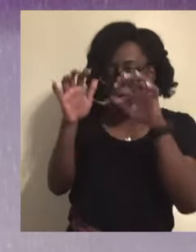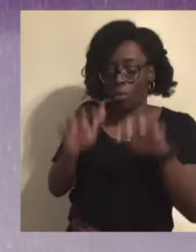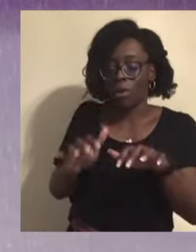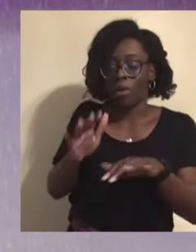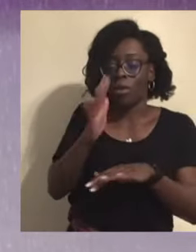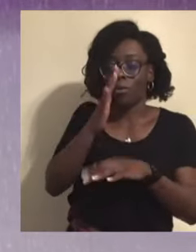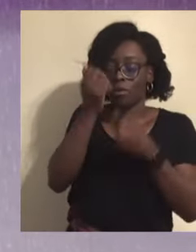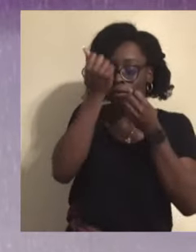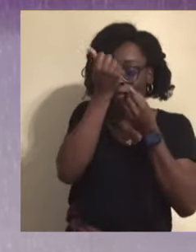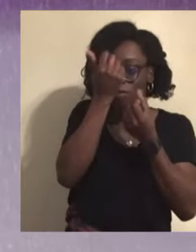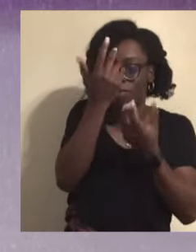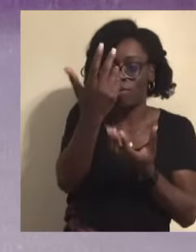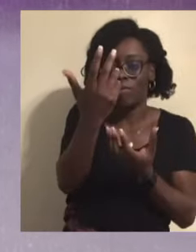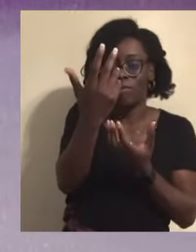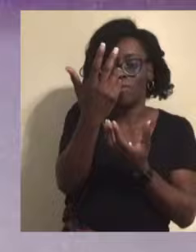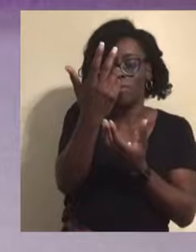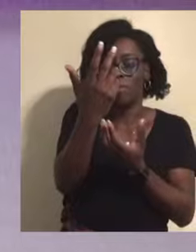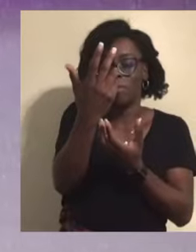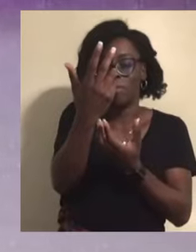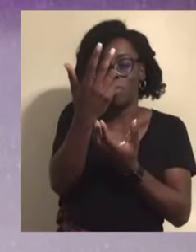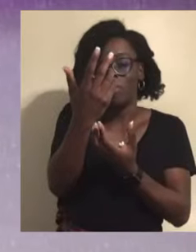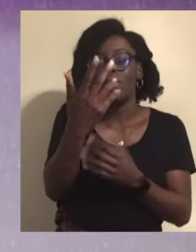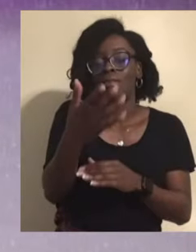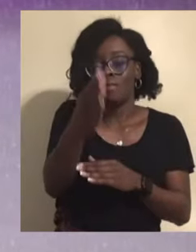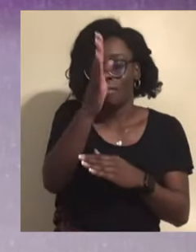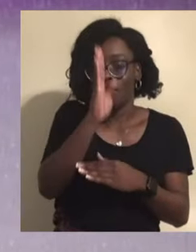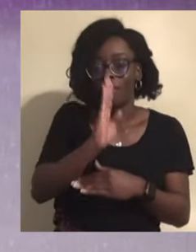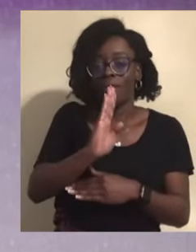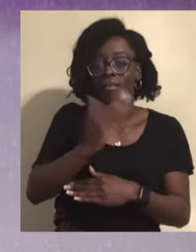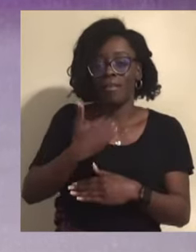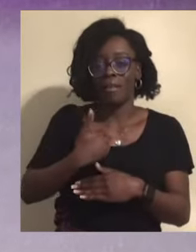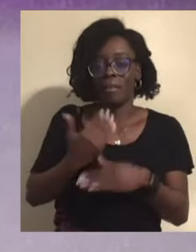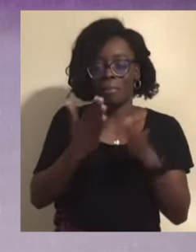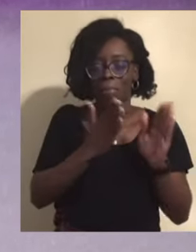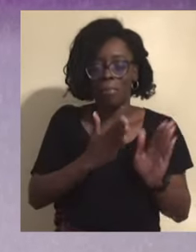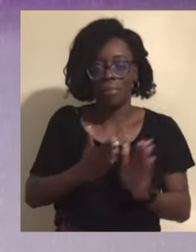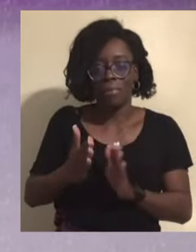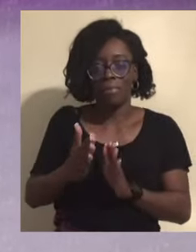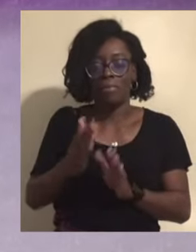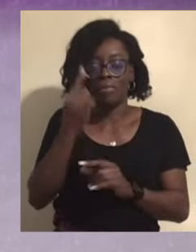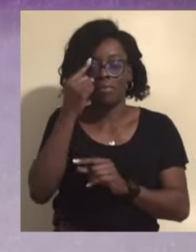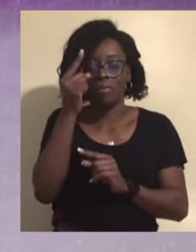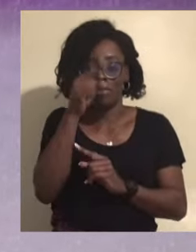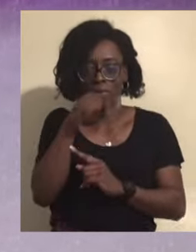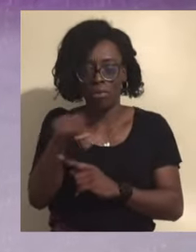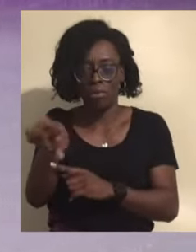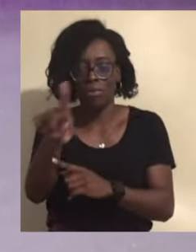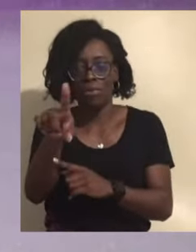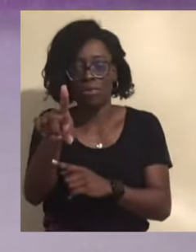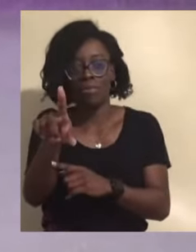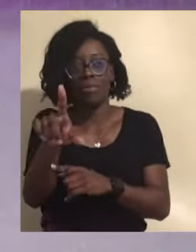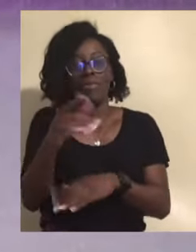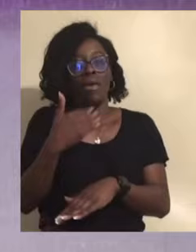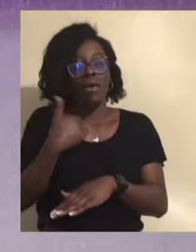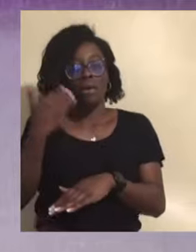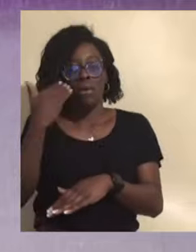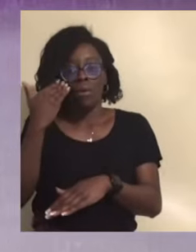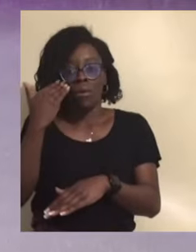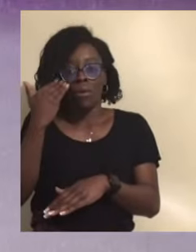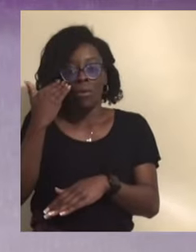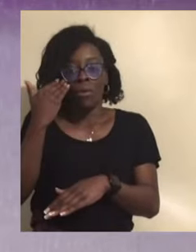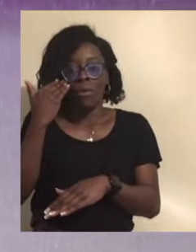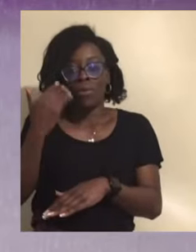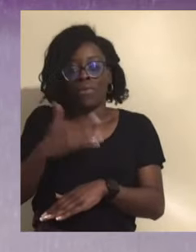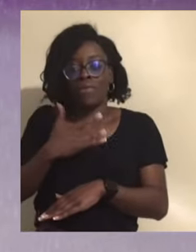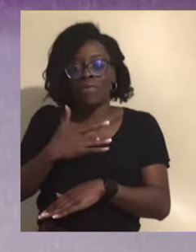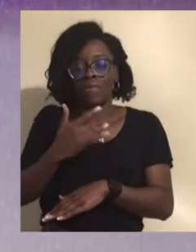God has plans for you. I know you might be in a place where it seems your village has been burned to the ground. I know